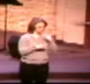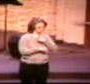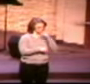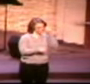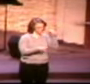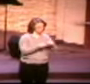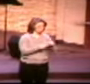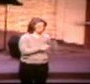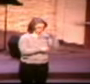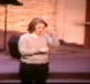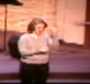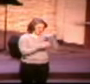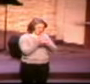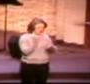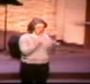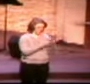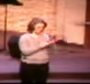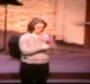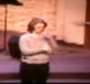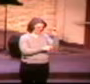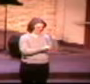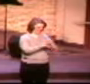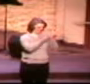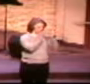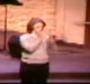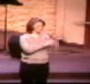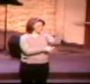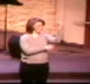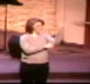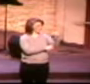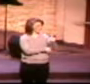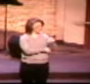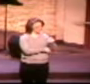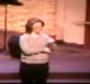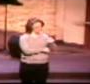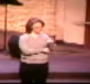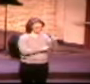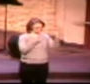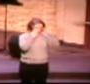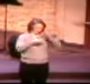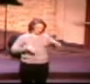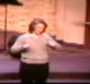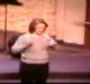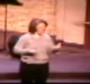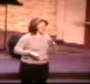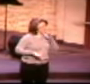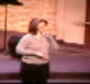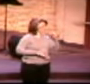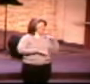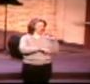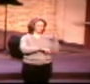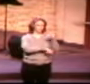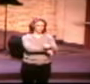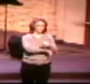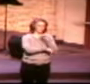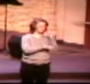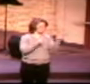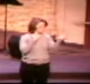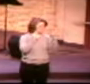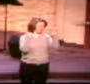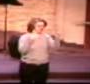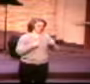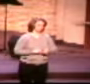because of Jesus and the light that Jesus brings, the darkness of death will not overcome it.